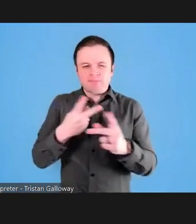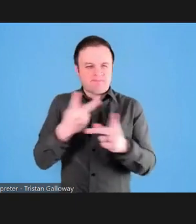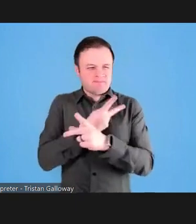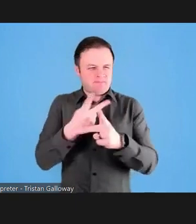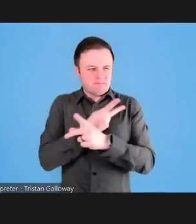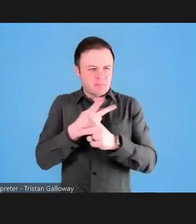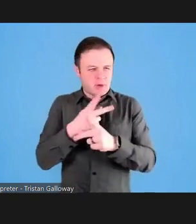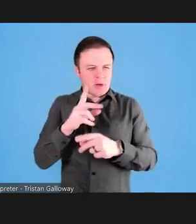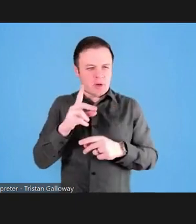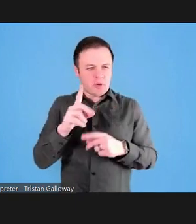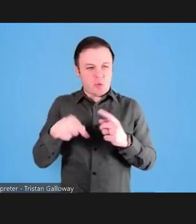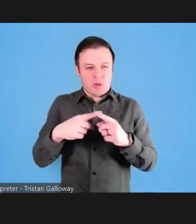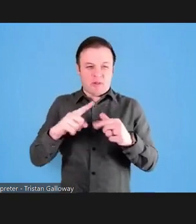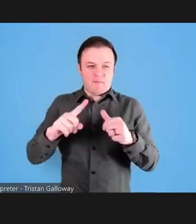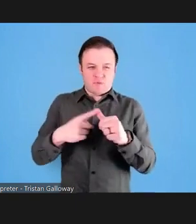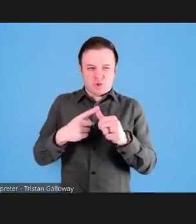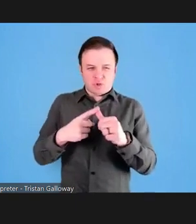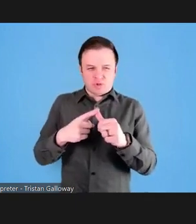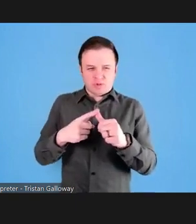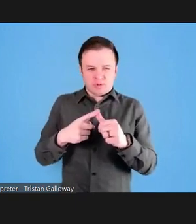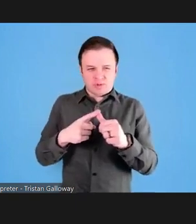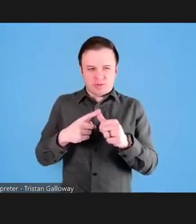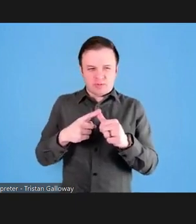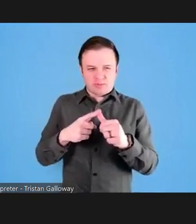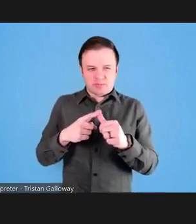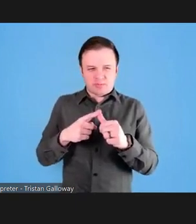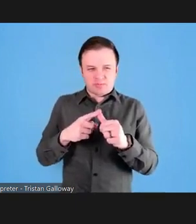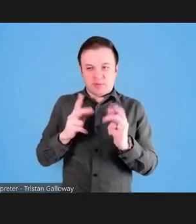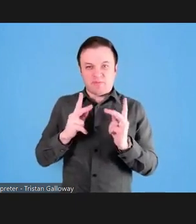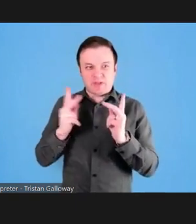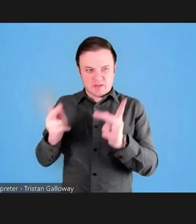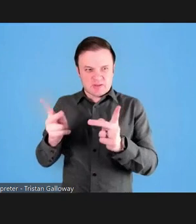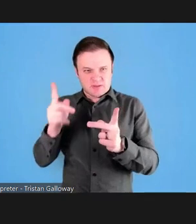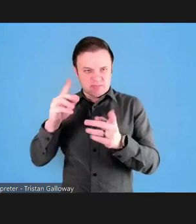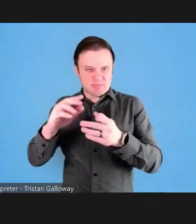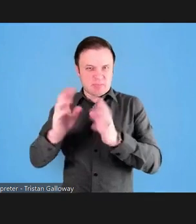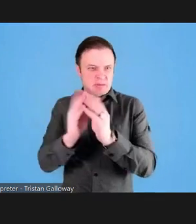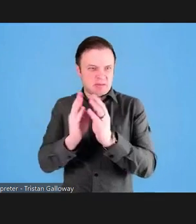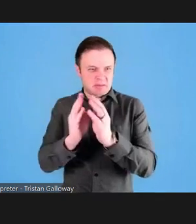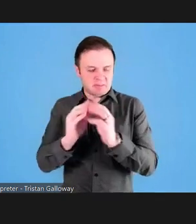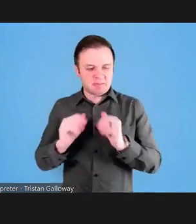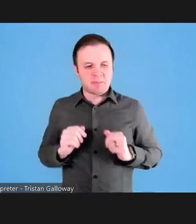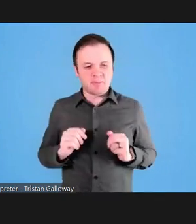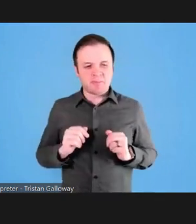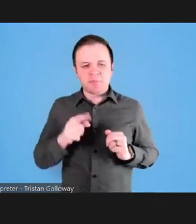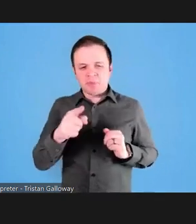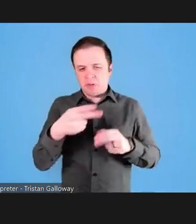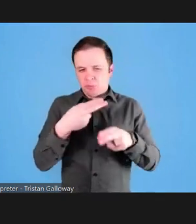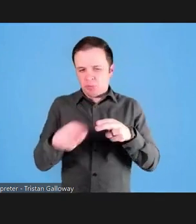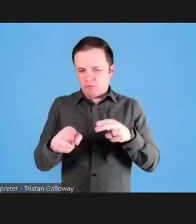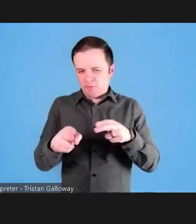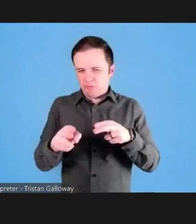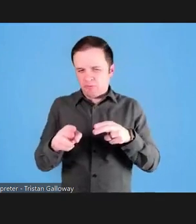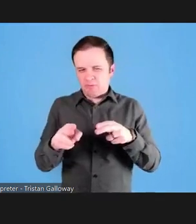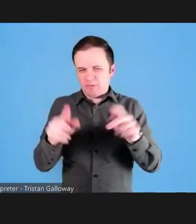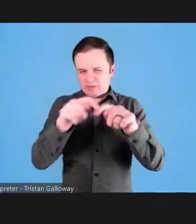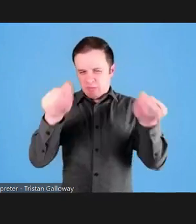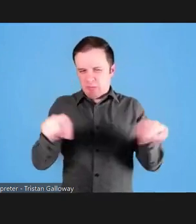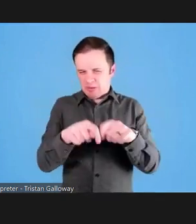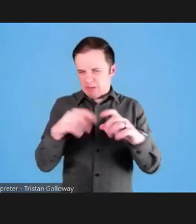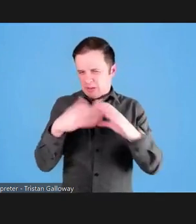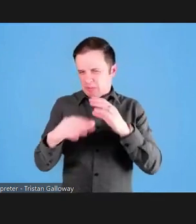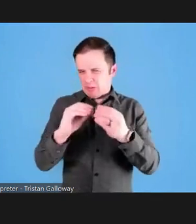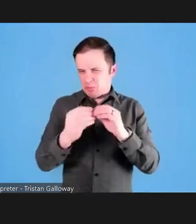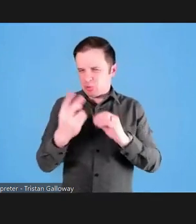the initial virtual site visit collaboration meeting. Here is a quick glance of email template